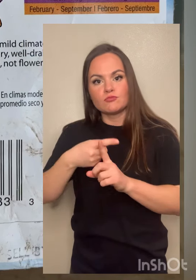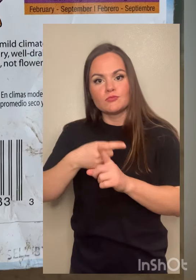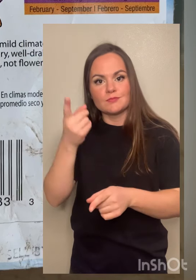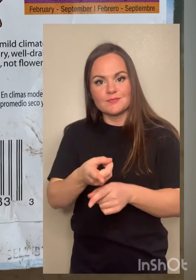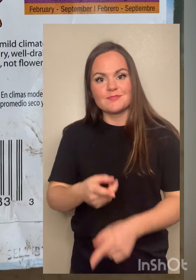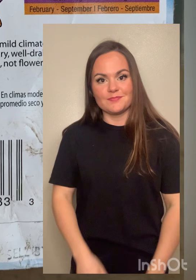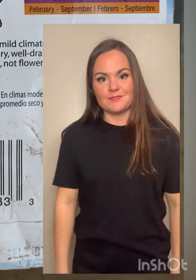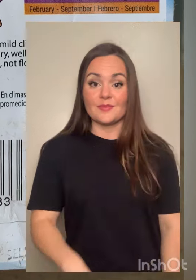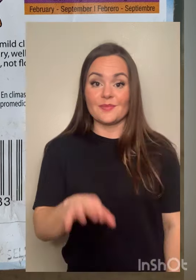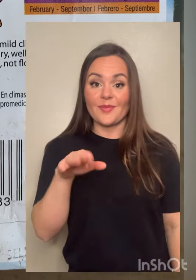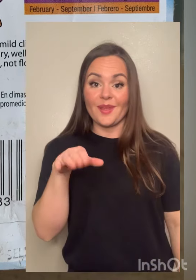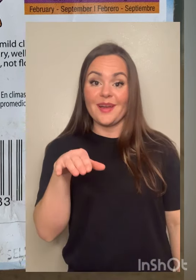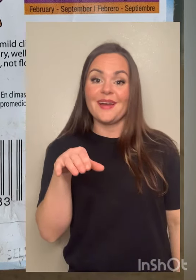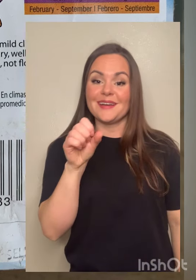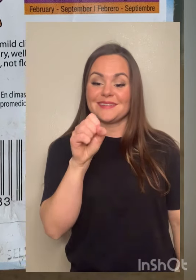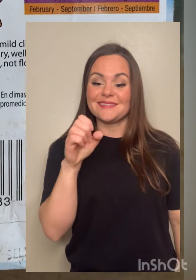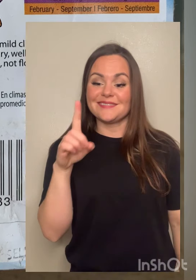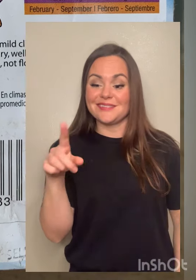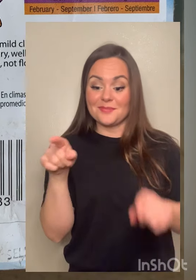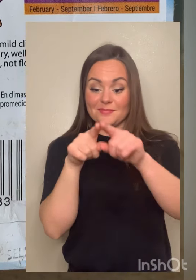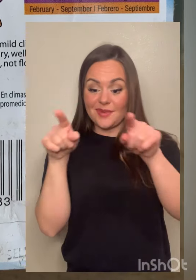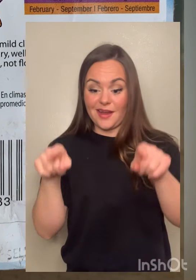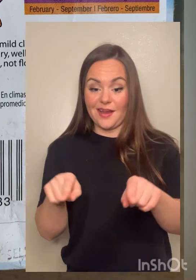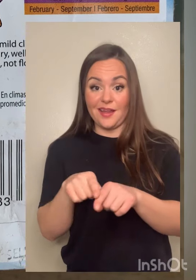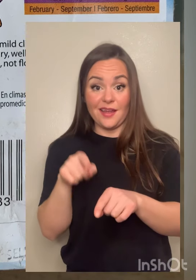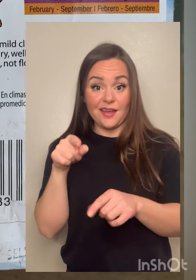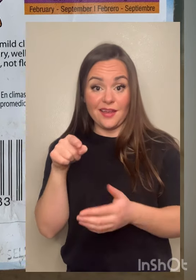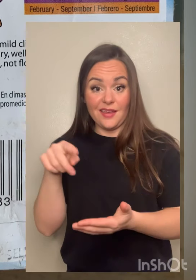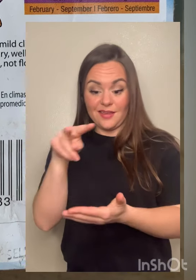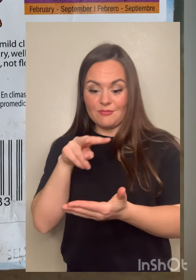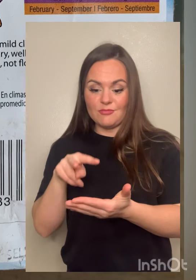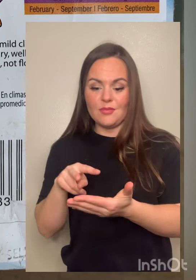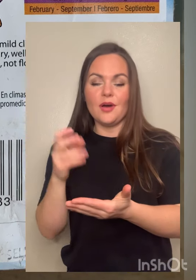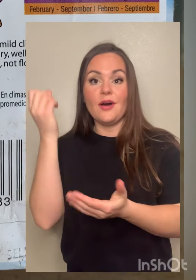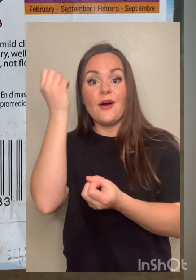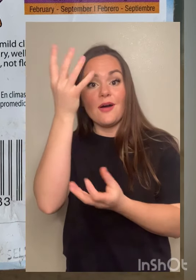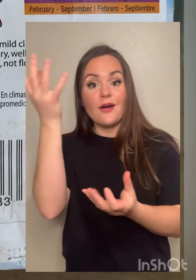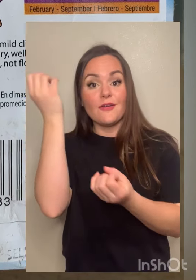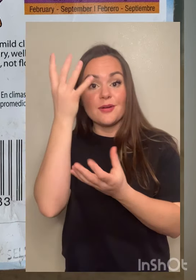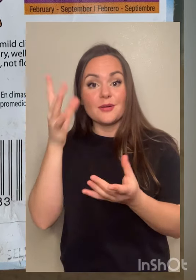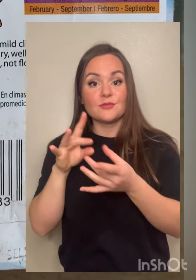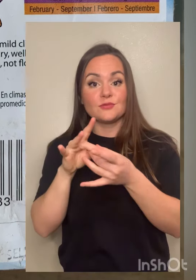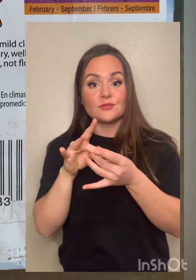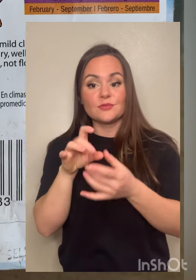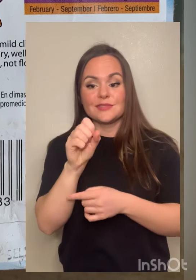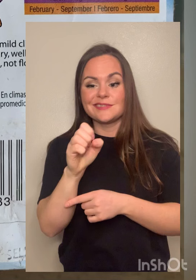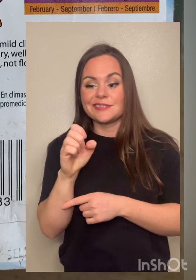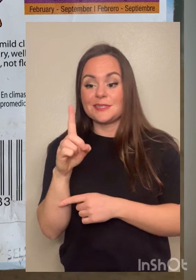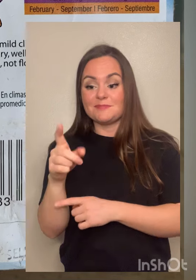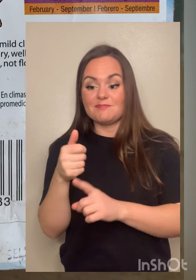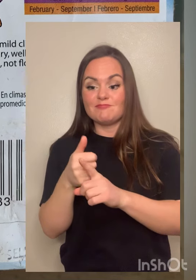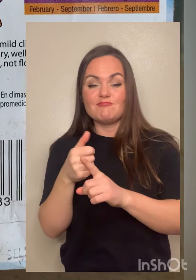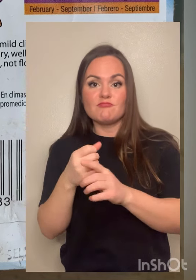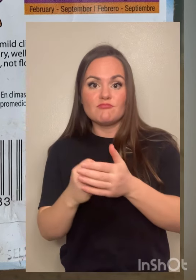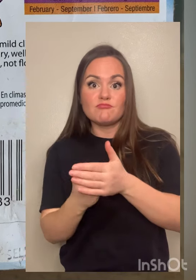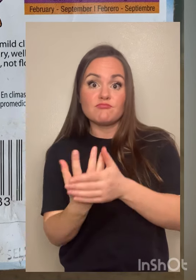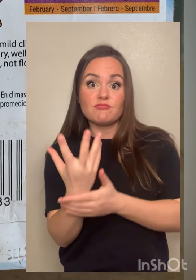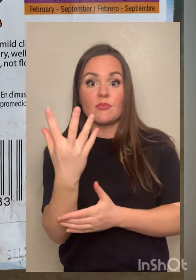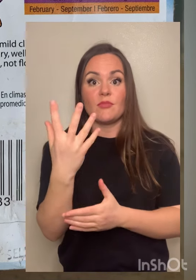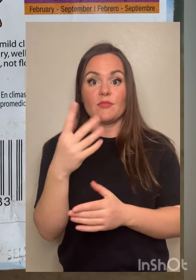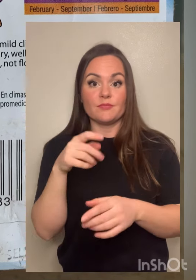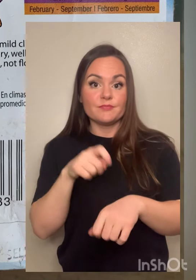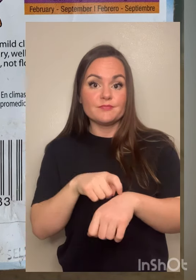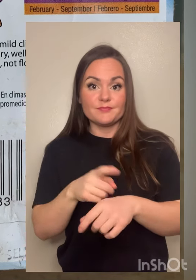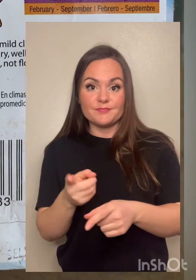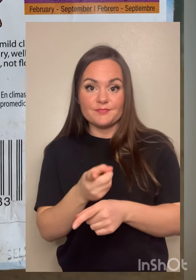Seed packets will also have information on them about when to start plants indoors or outdoors. Don't feel